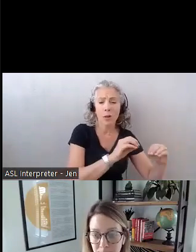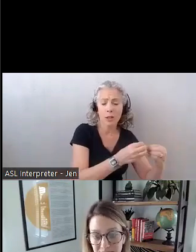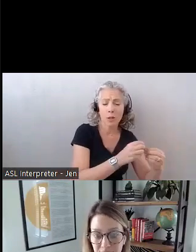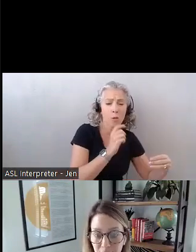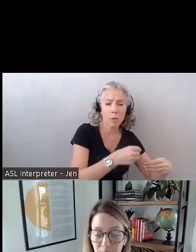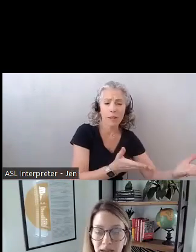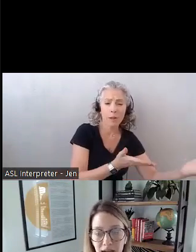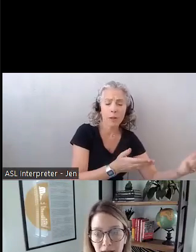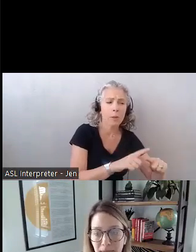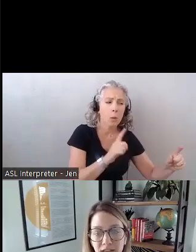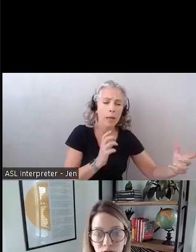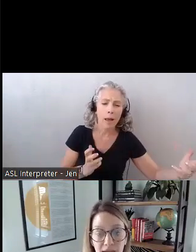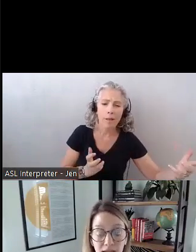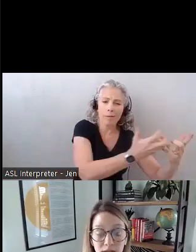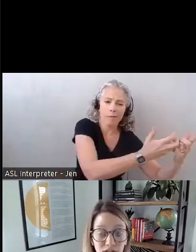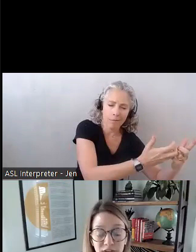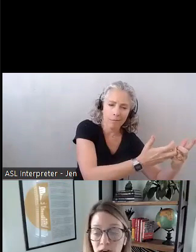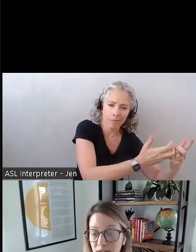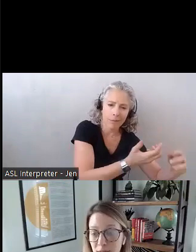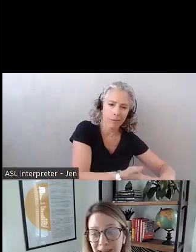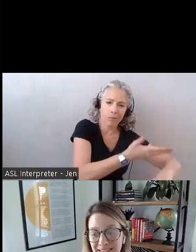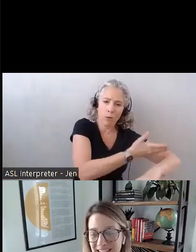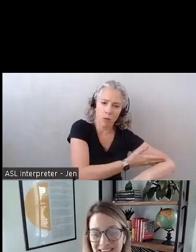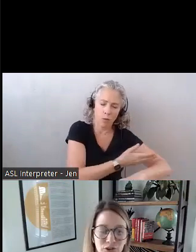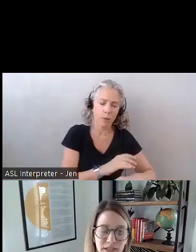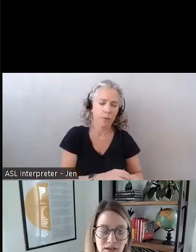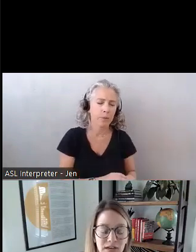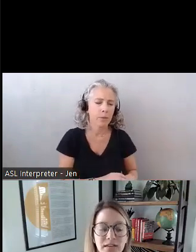them and complement them. And so that looks very